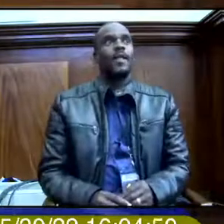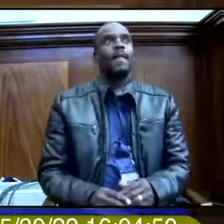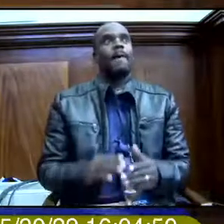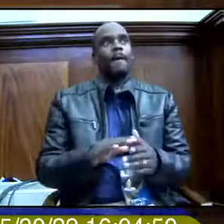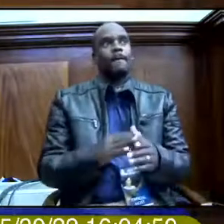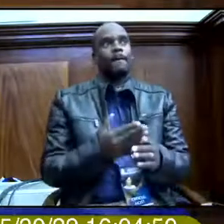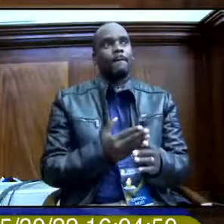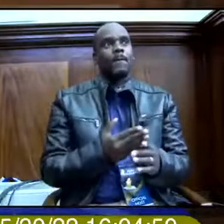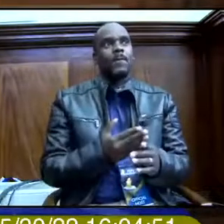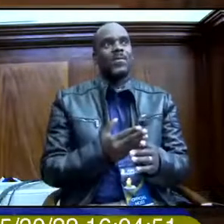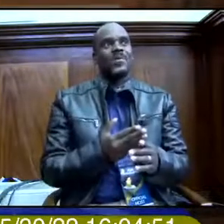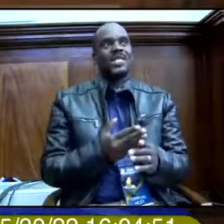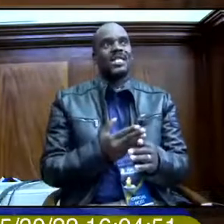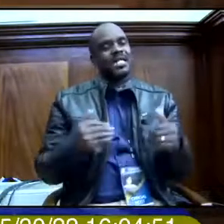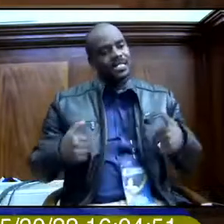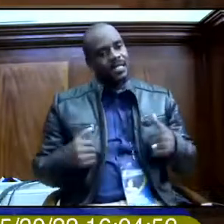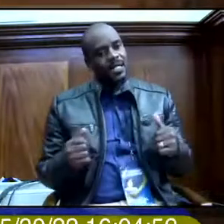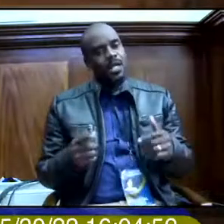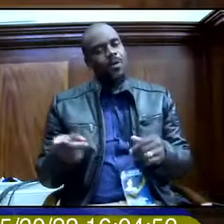outsourcing